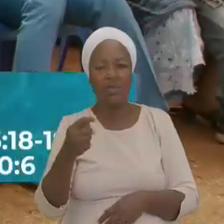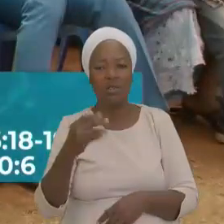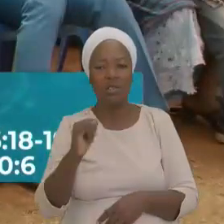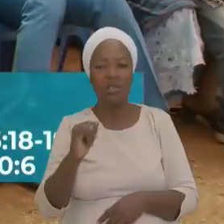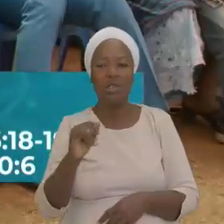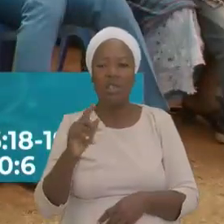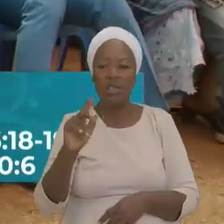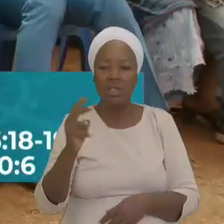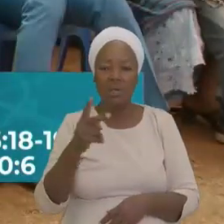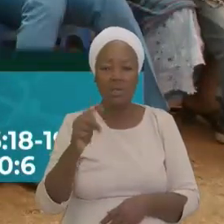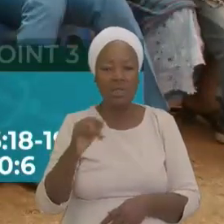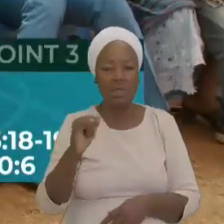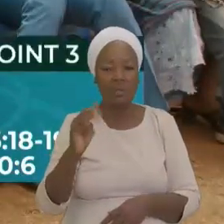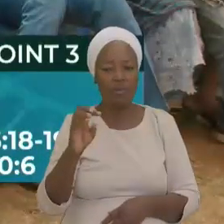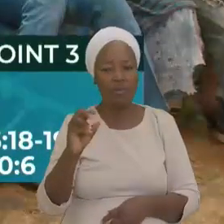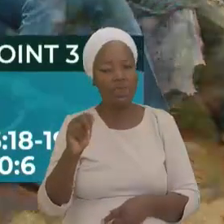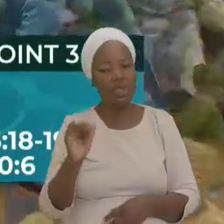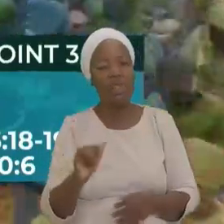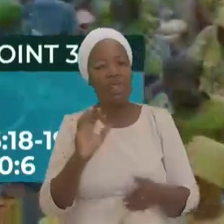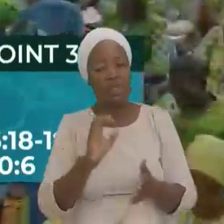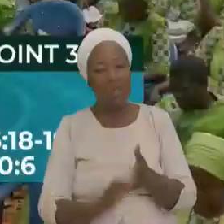2 Timothy chapter 2 verse 11.